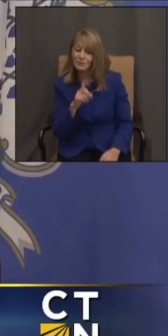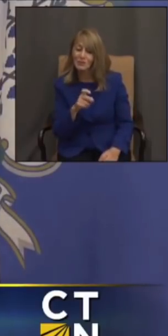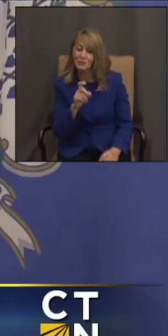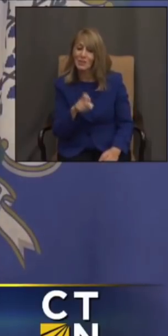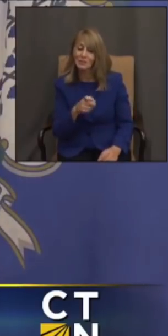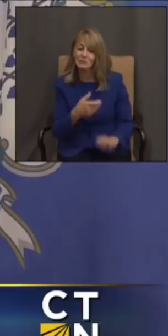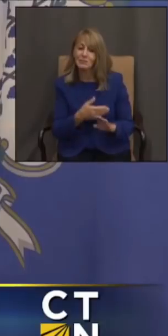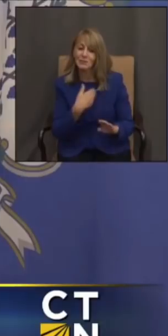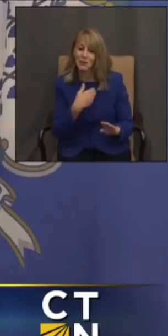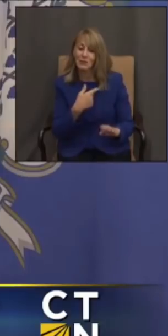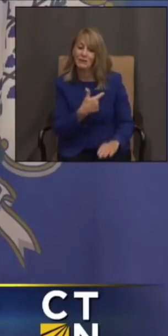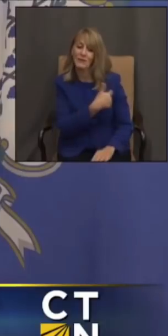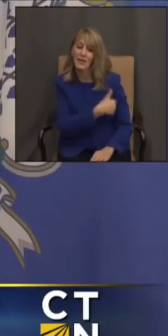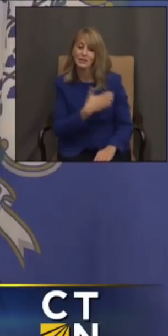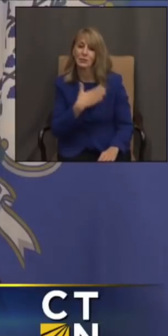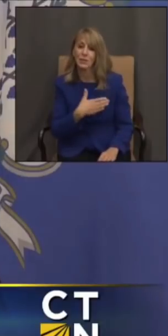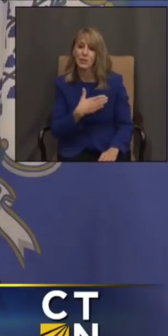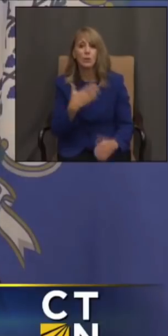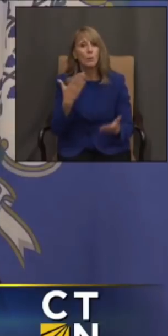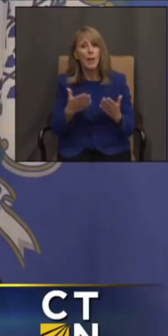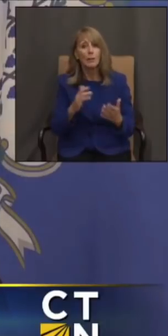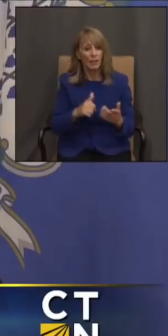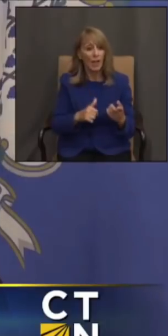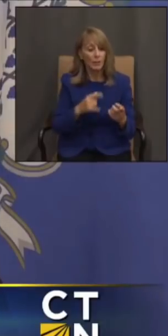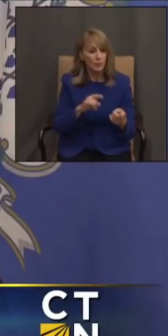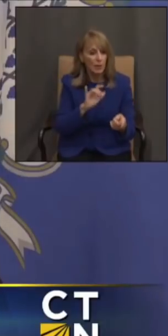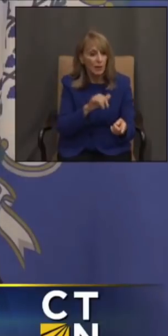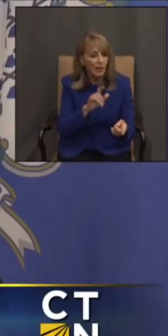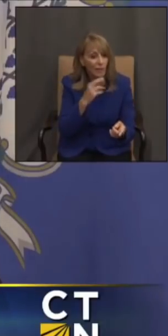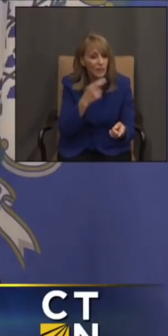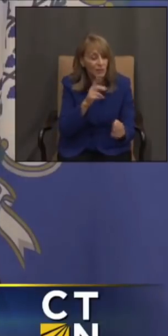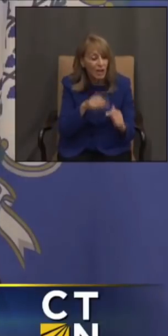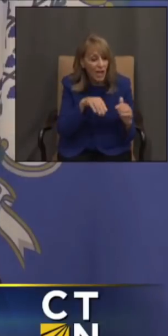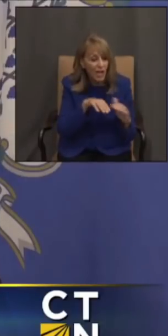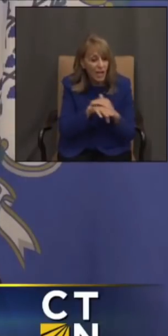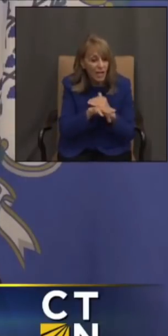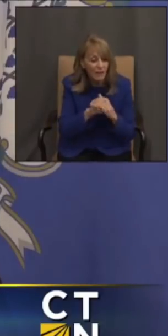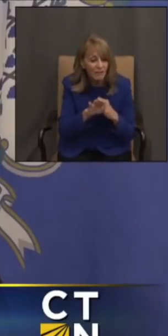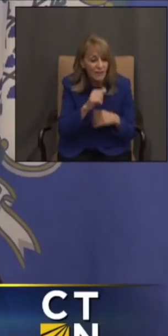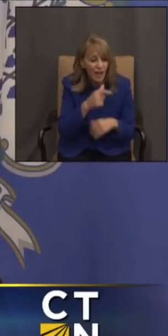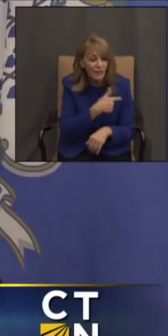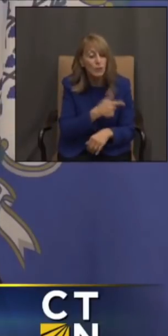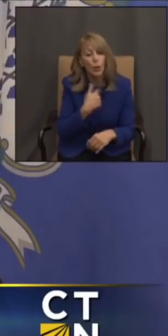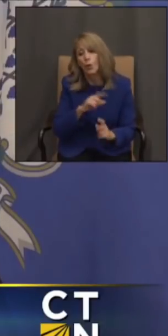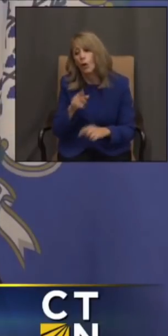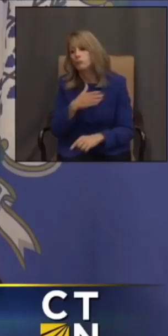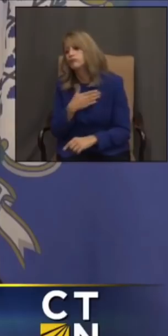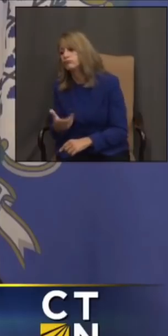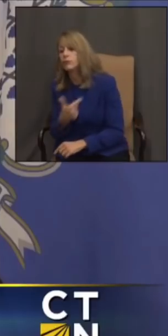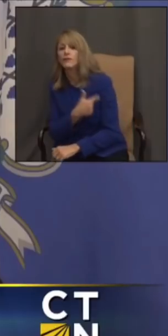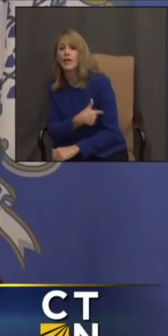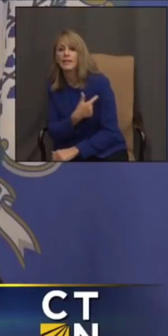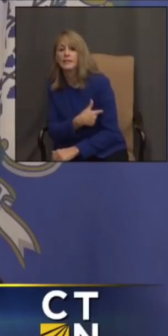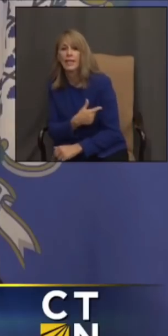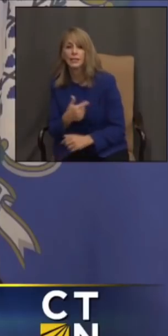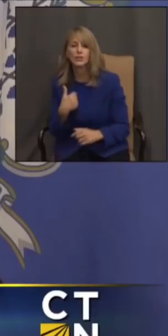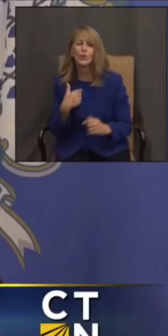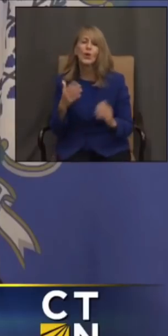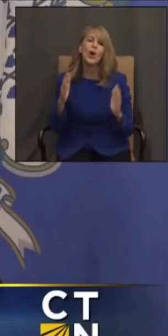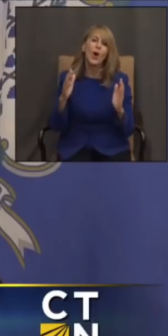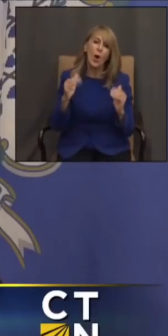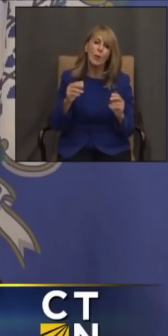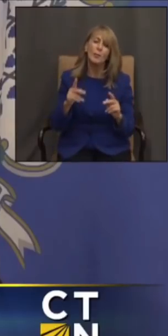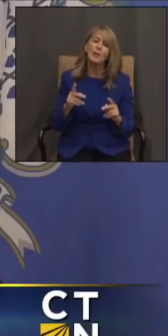more incentive for more people to get vaccinated. I'd like to think it's going to sort itself out with incentives and on a